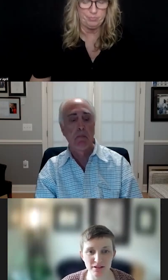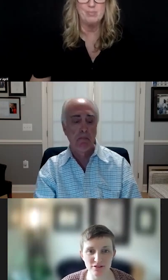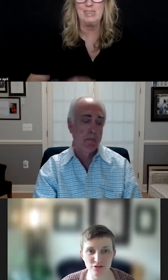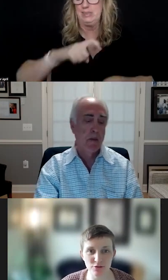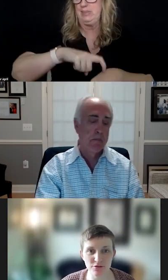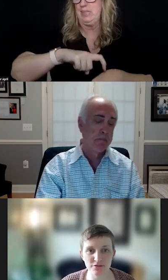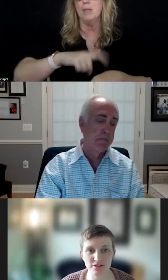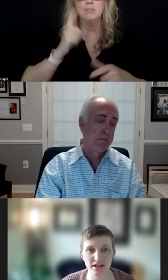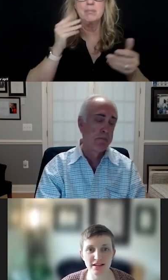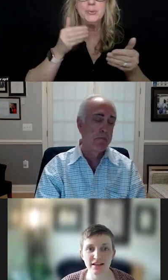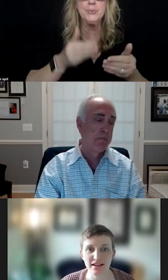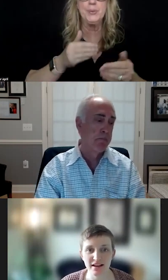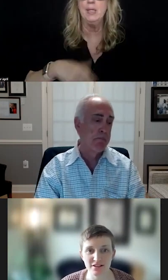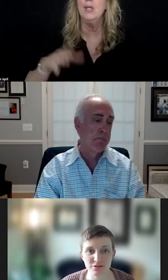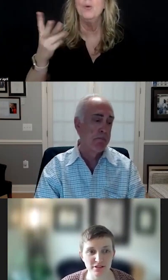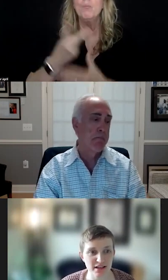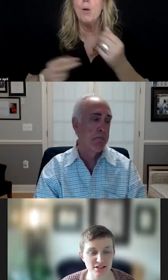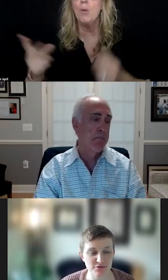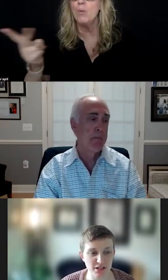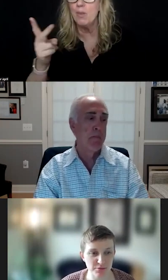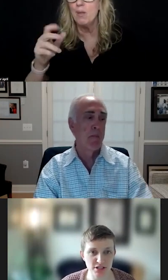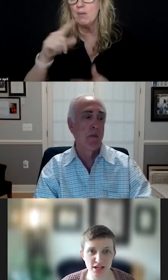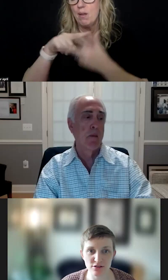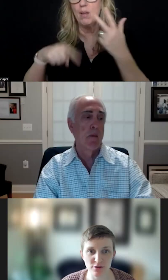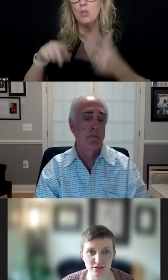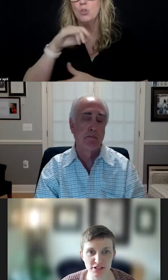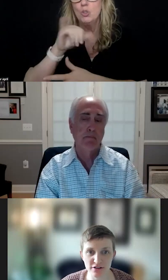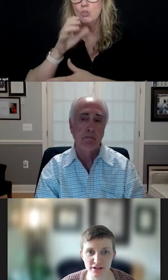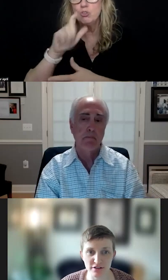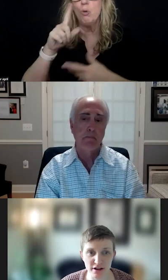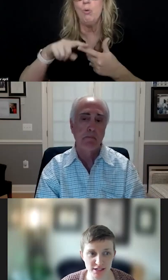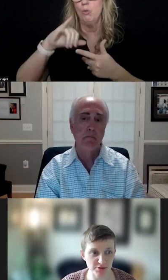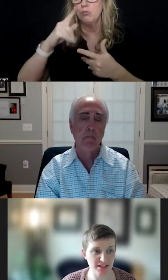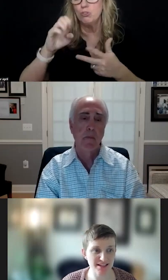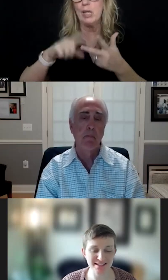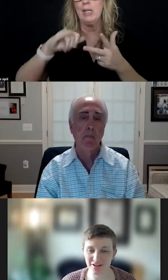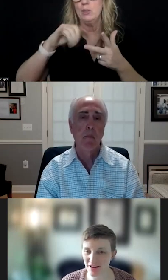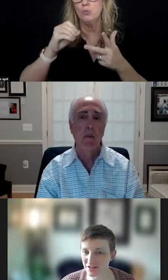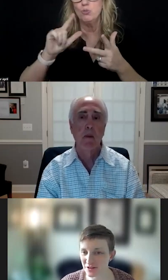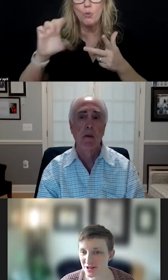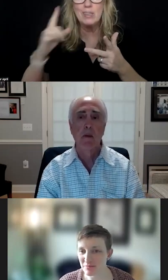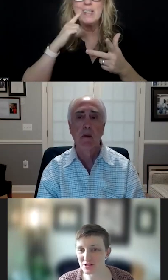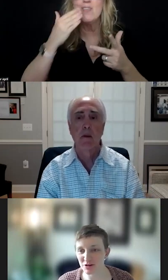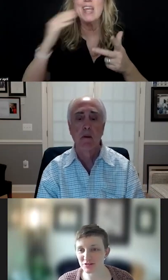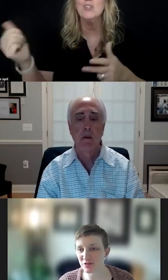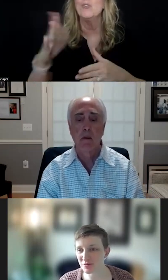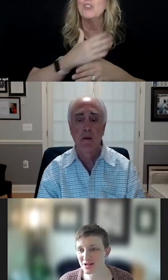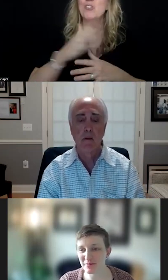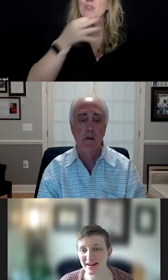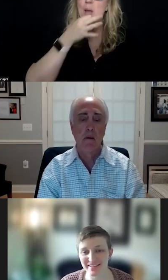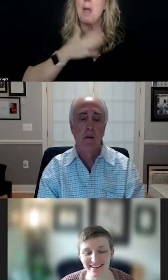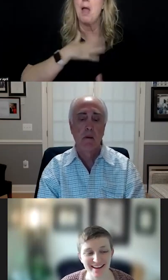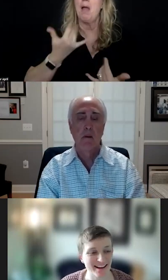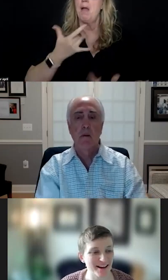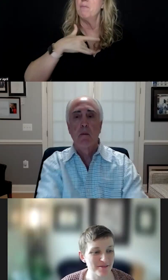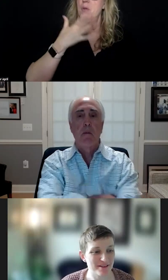time, but Joel, Jake, Jolie, I just really appreciate you all sharing your expertise. I know I feel much more informed